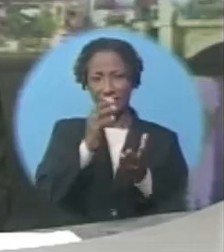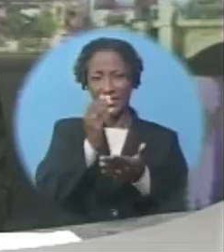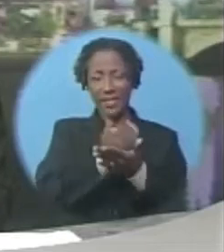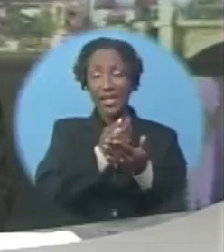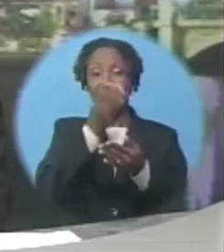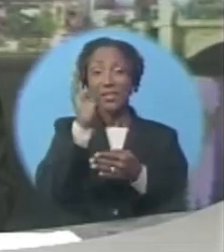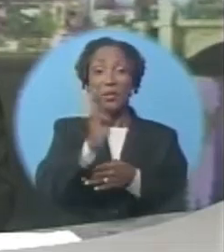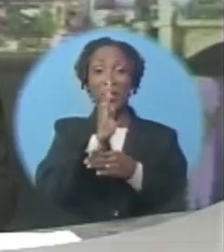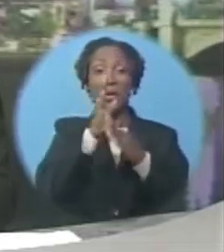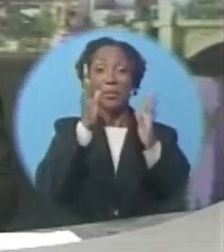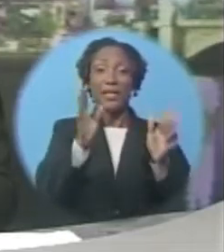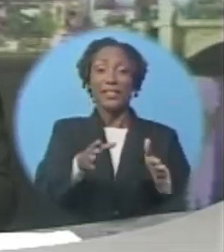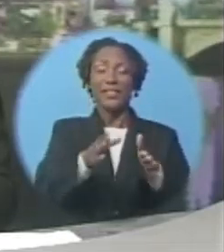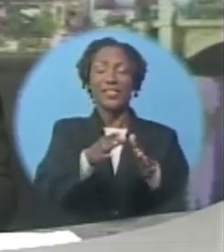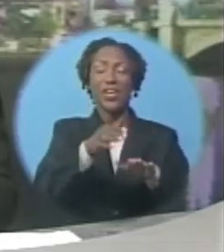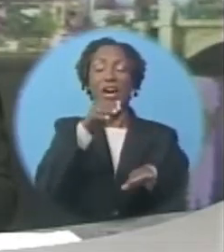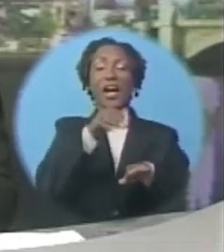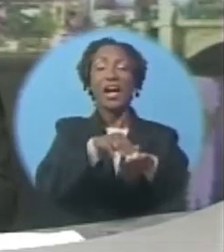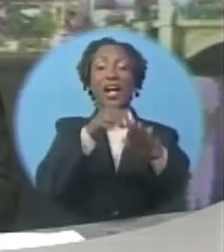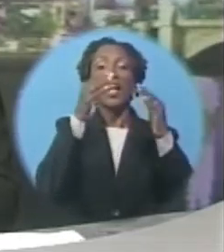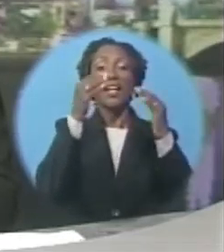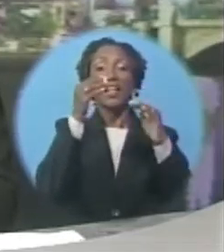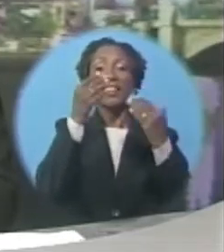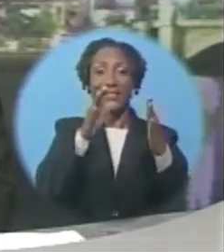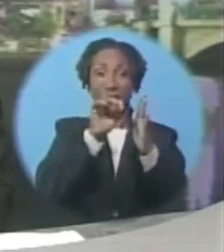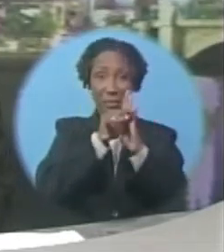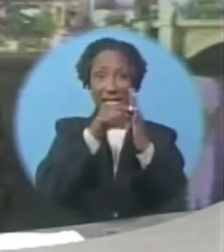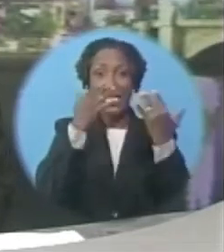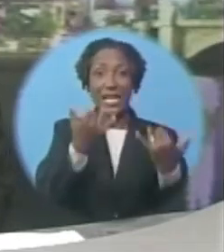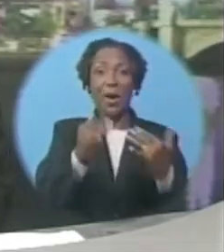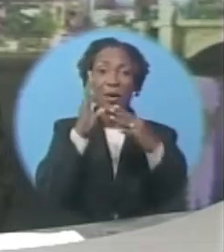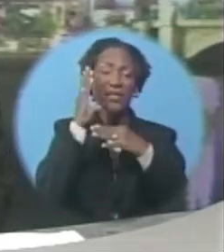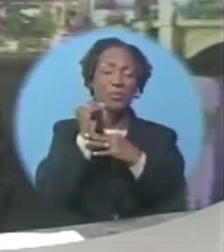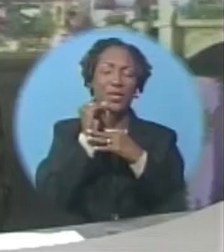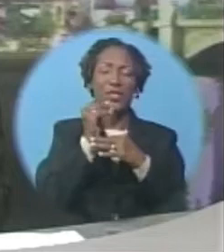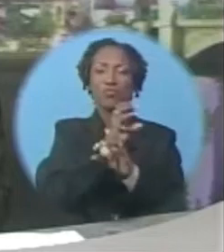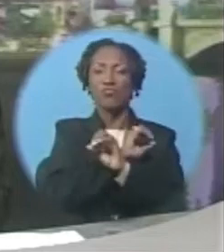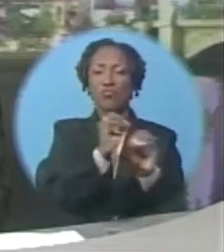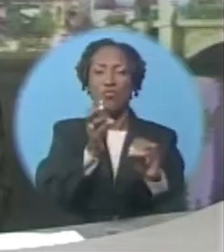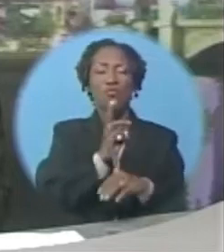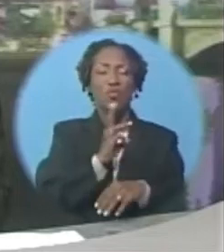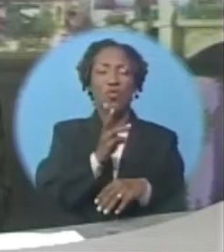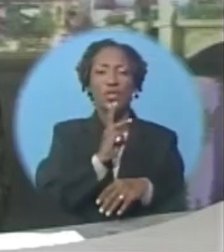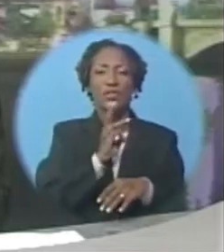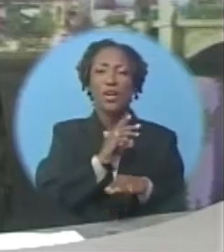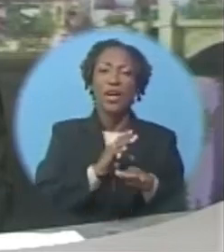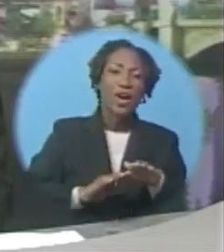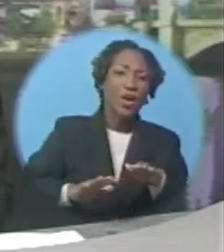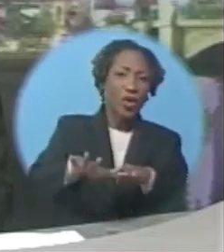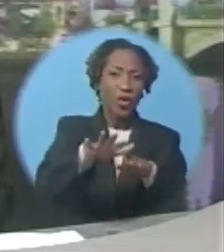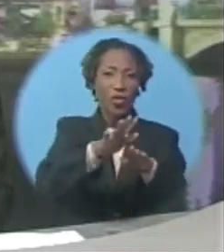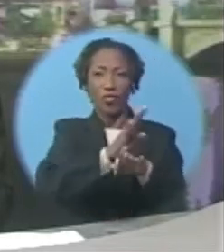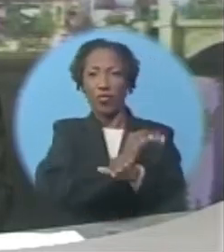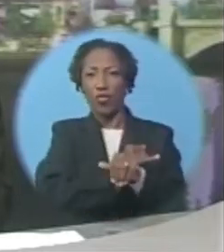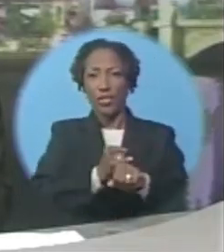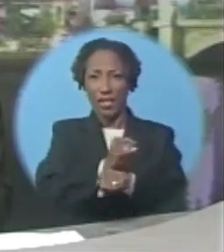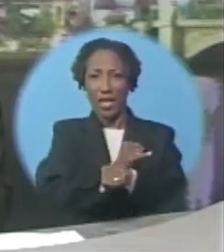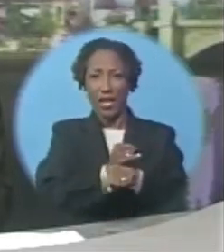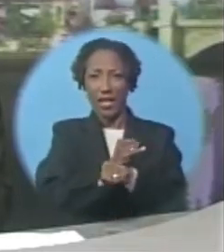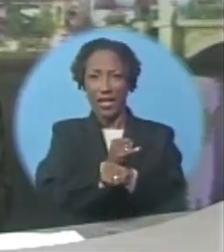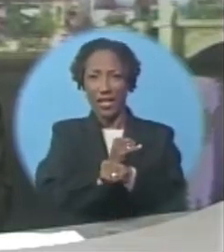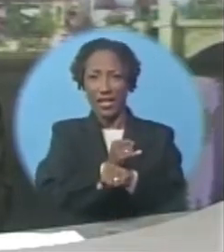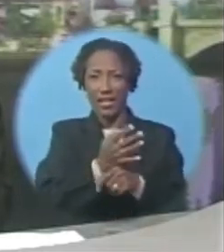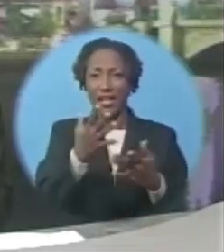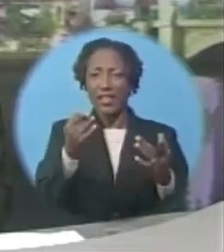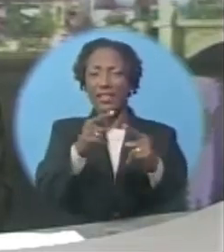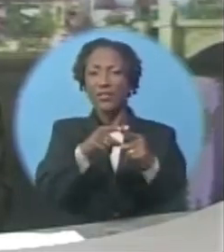Some Barbadians are at this minute experiencing water outages in select areas across the island. That's as a result of Barbados